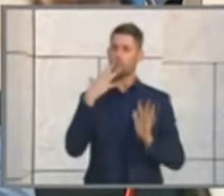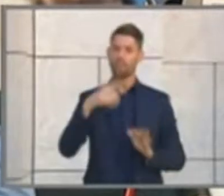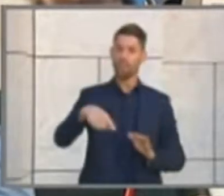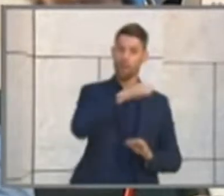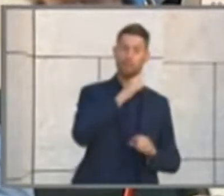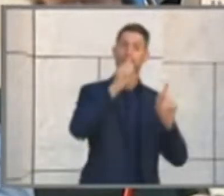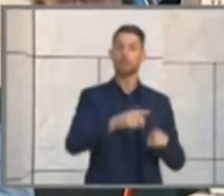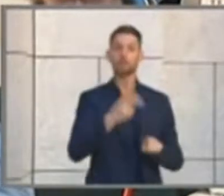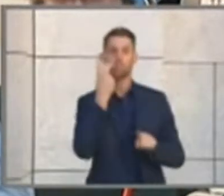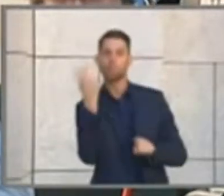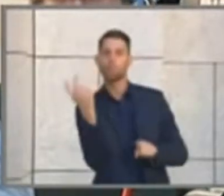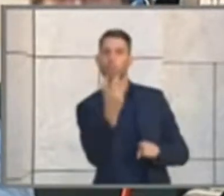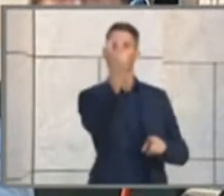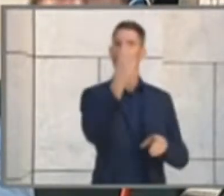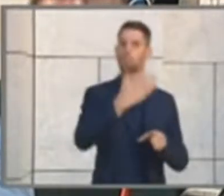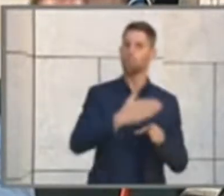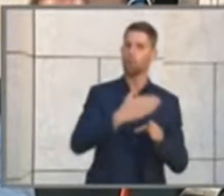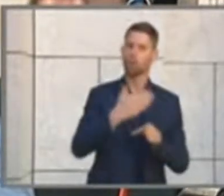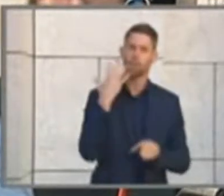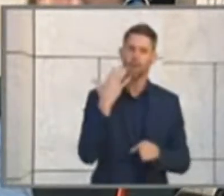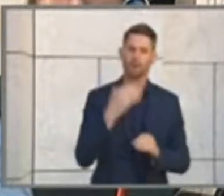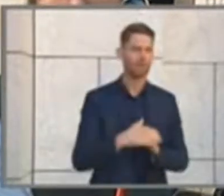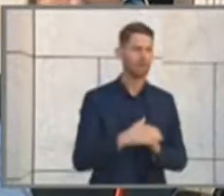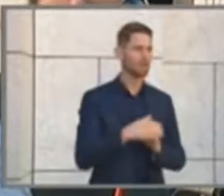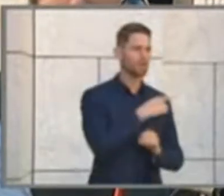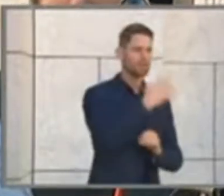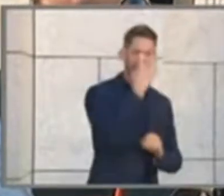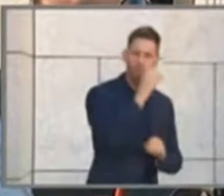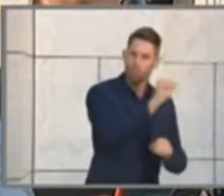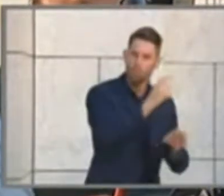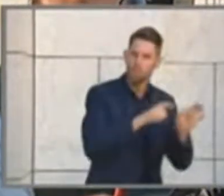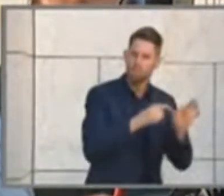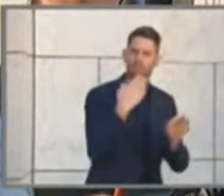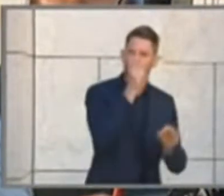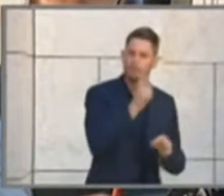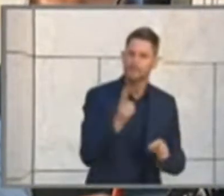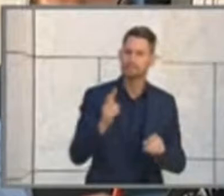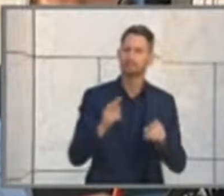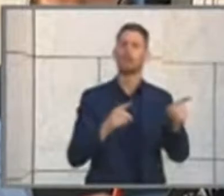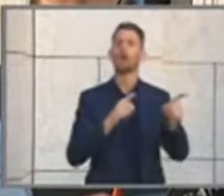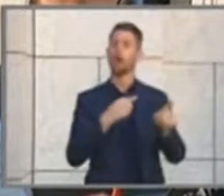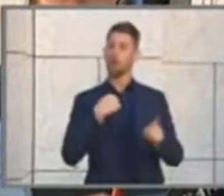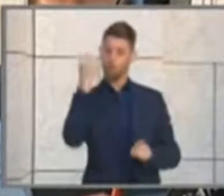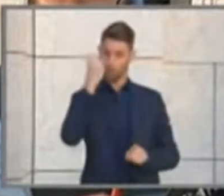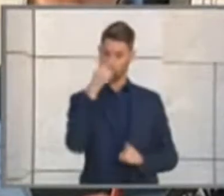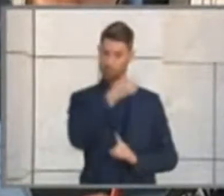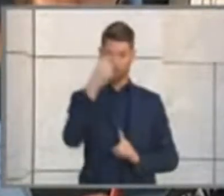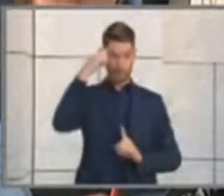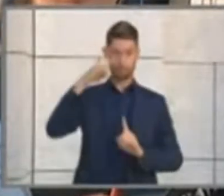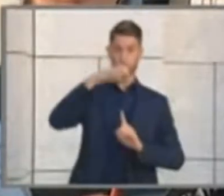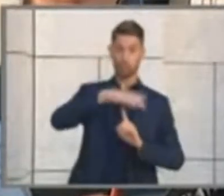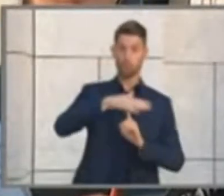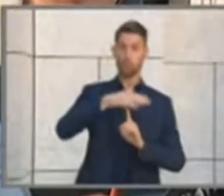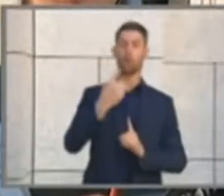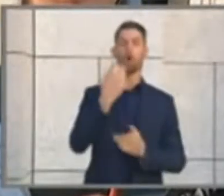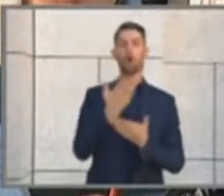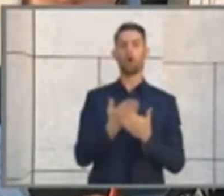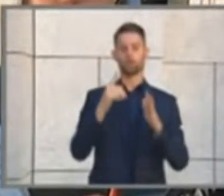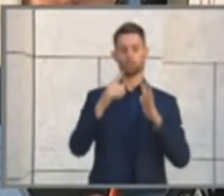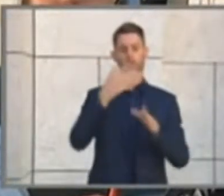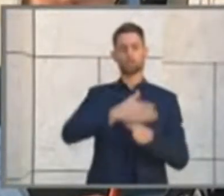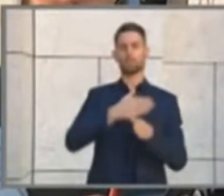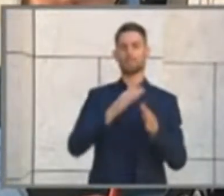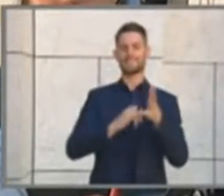economy reopens? Sorry, I just didn't hear the start of that. How important is it for you that people on Job Seeker start